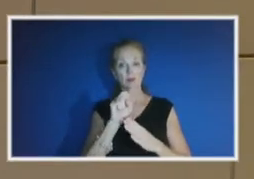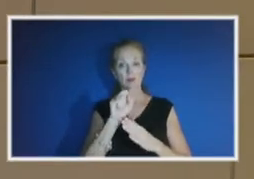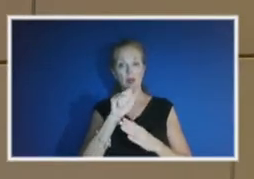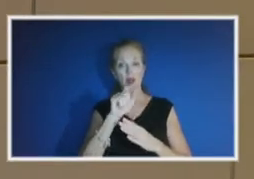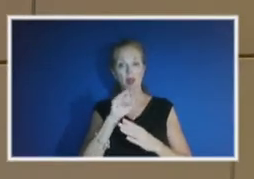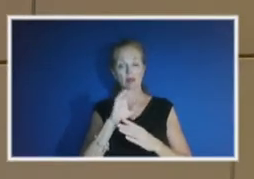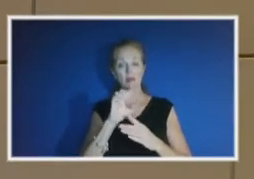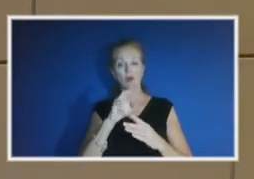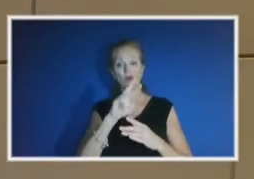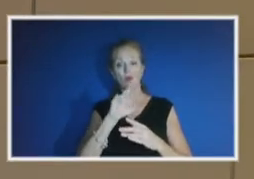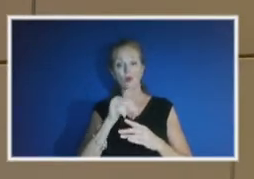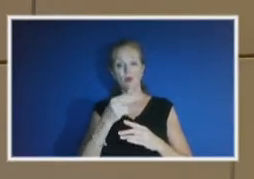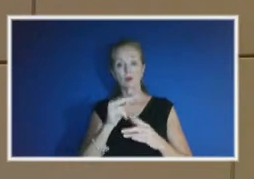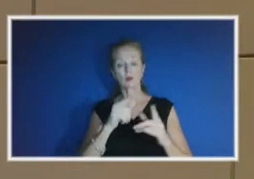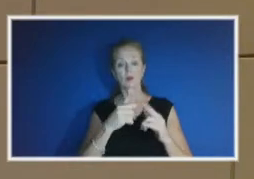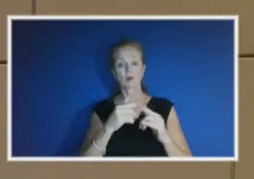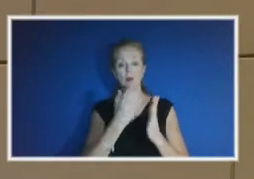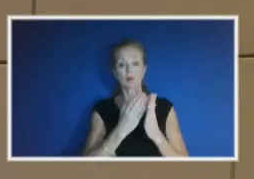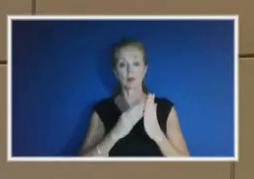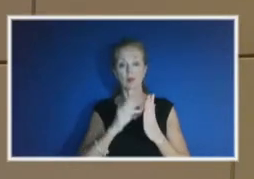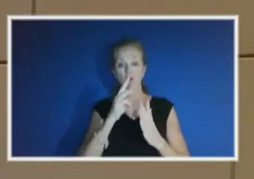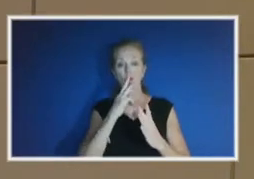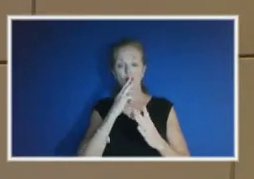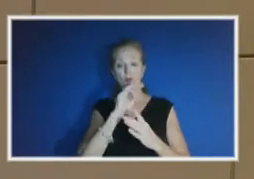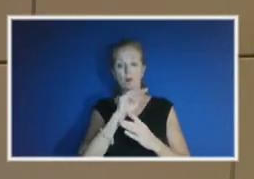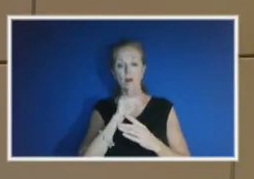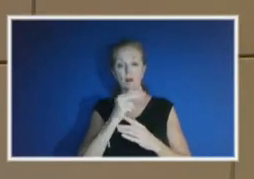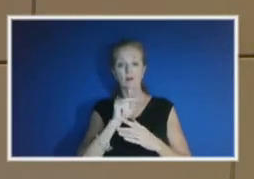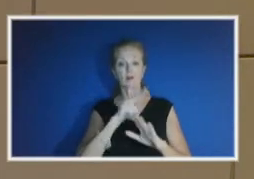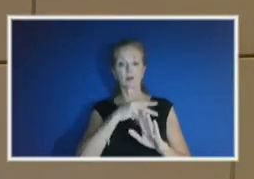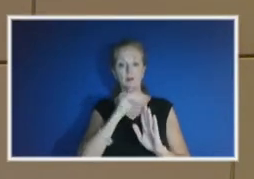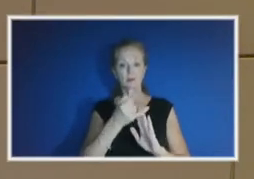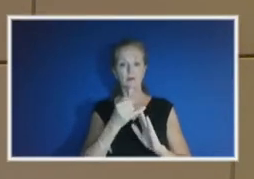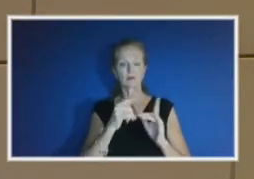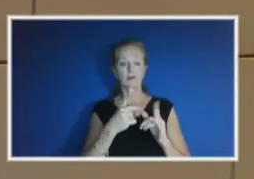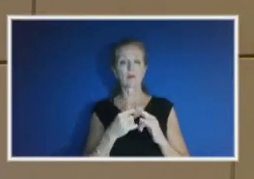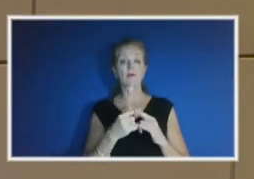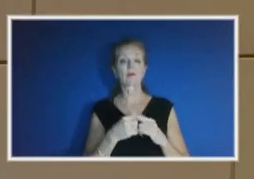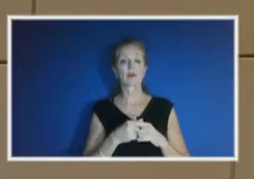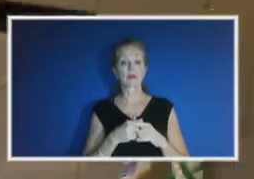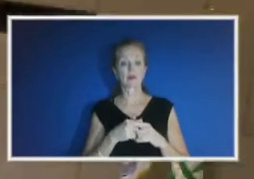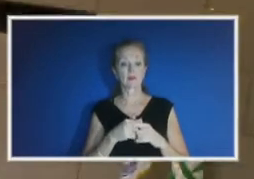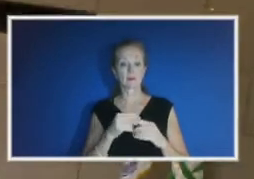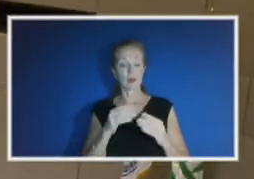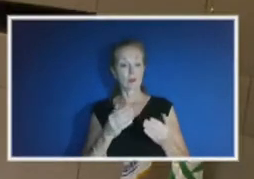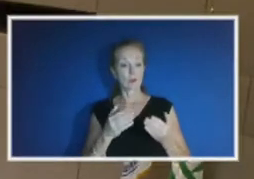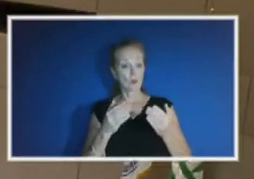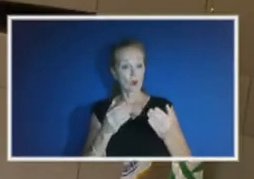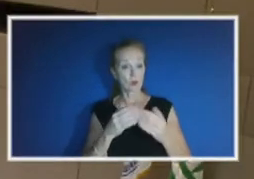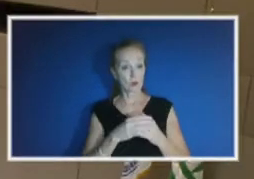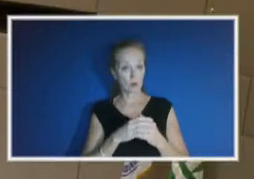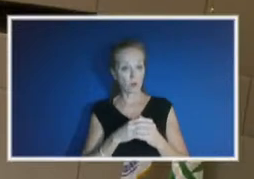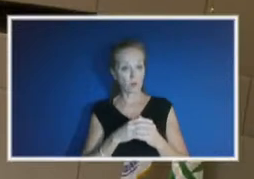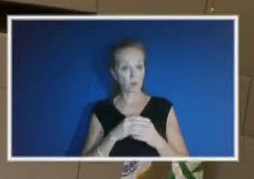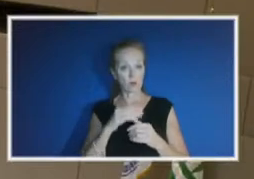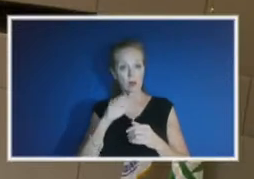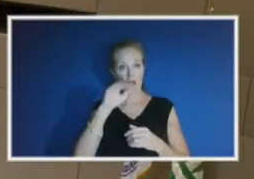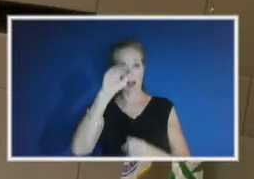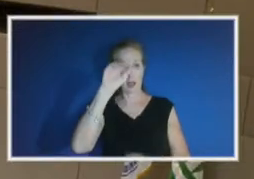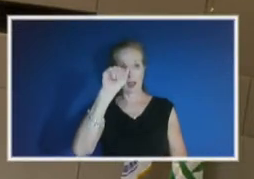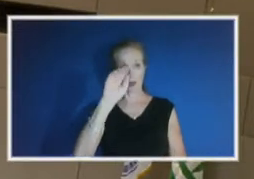Venture for a portion of the water main extension project on the same site. Do I have a motion? Move for approval A, B, and C.